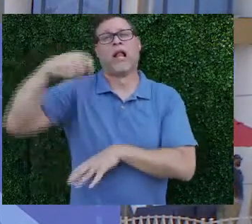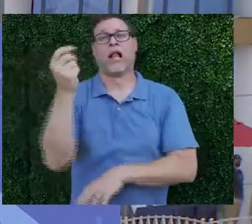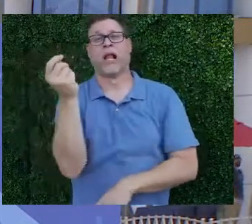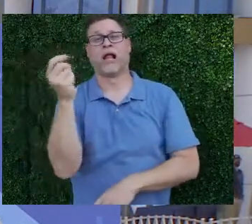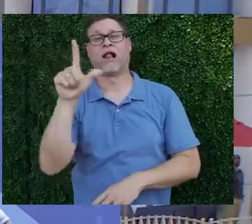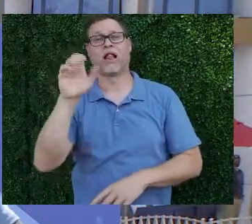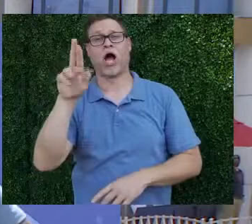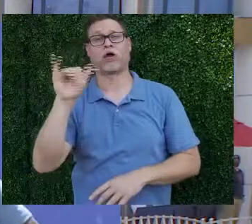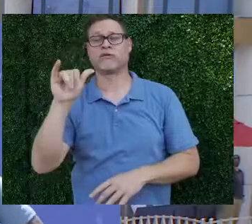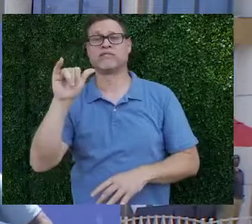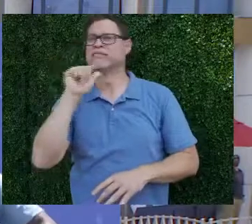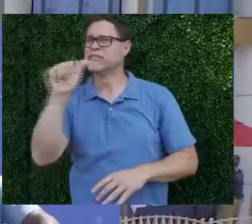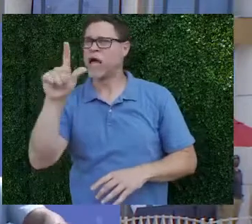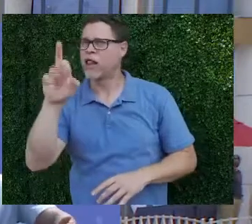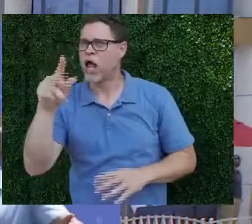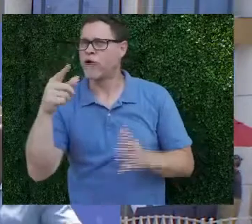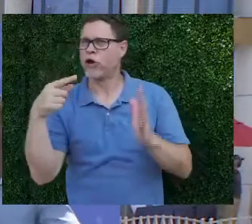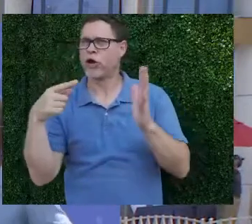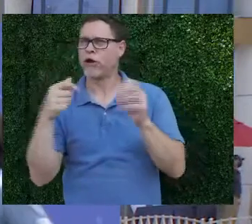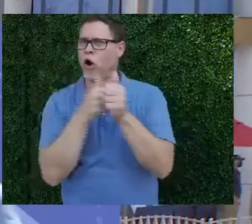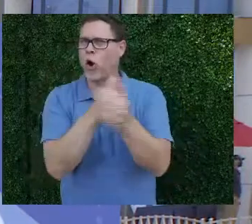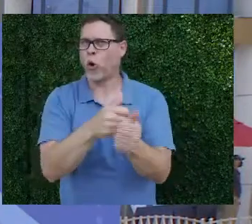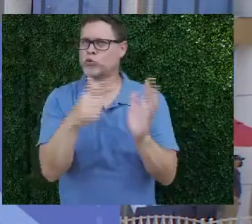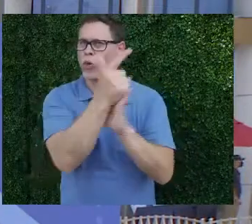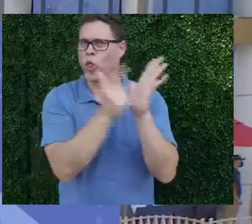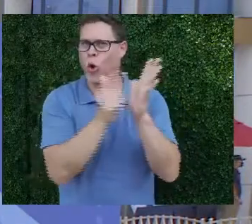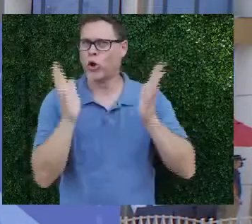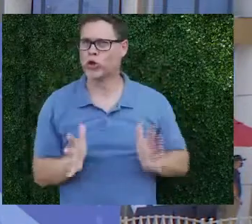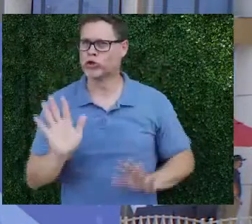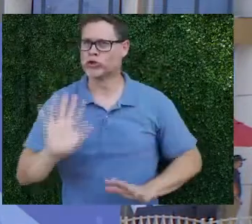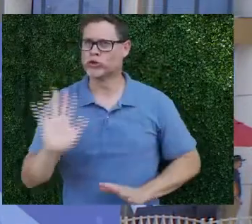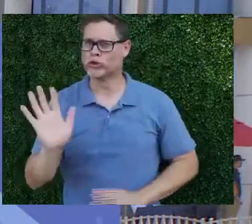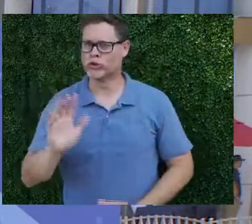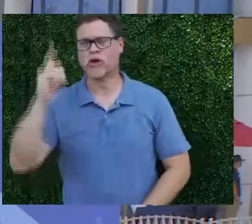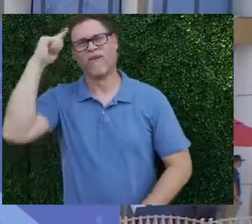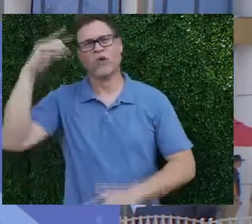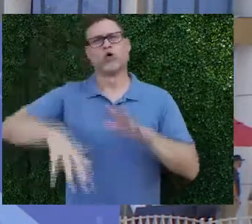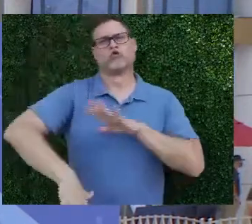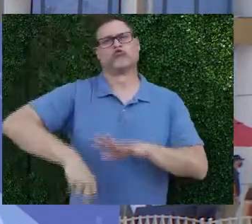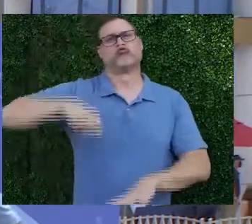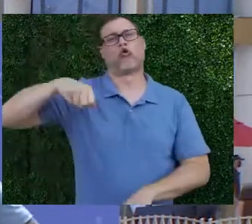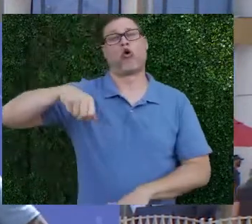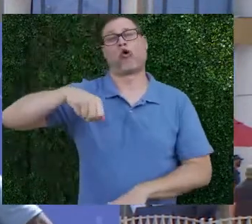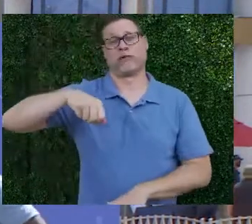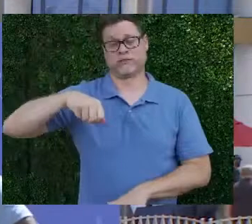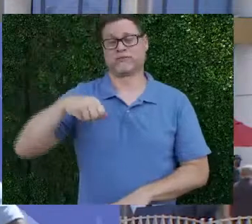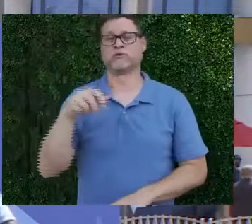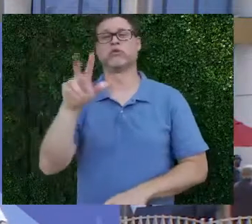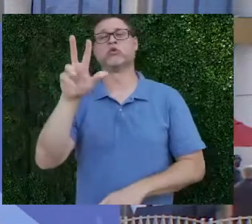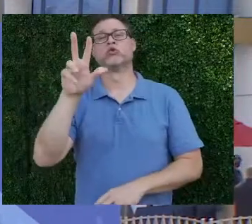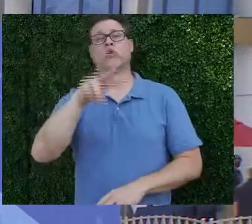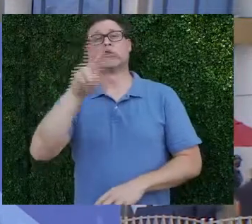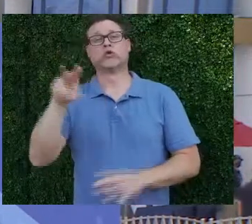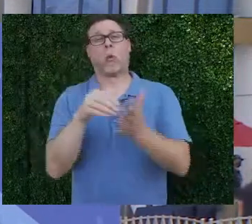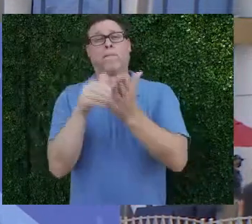lottery, according to the lawyers that are assembled here today. The nod. For a drawing. So 22 million folks,